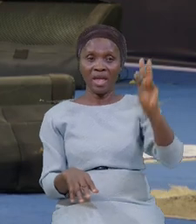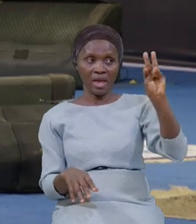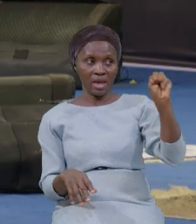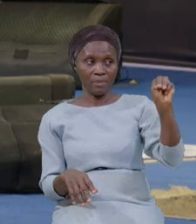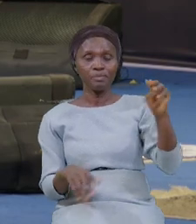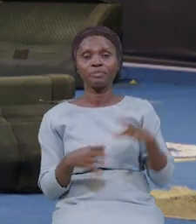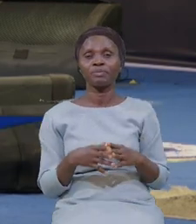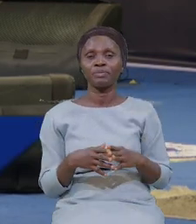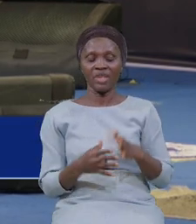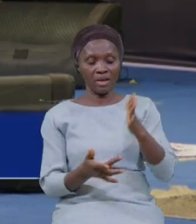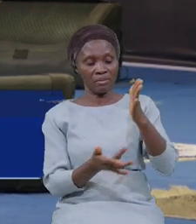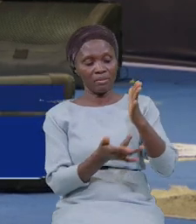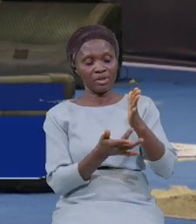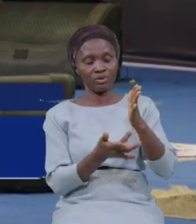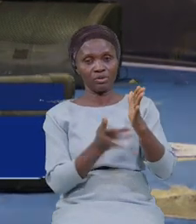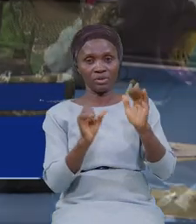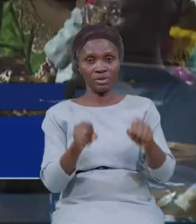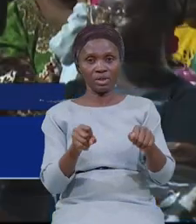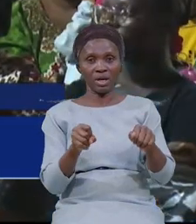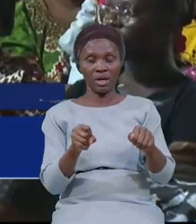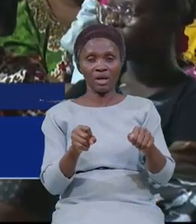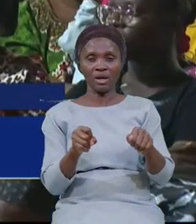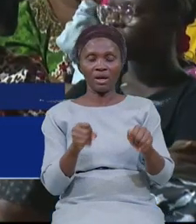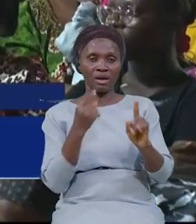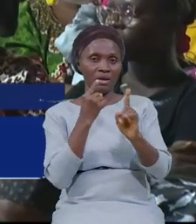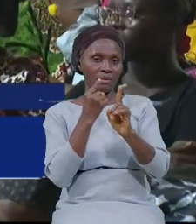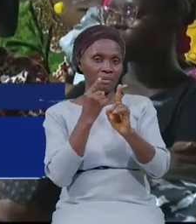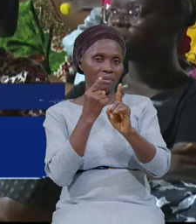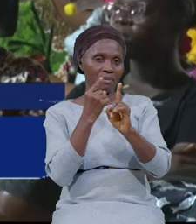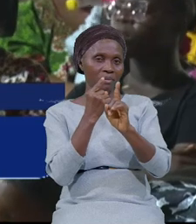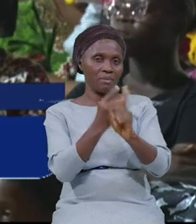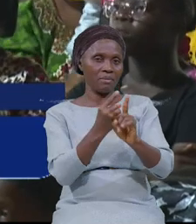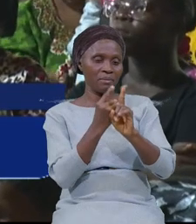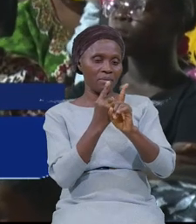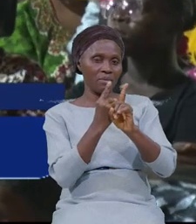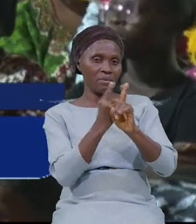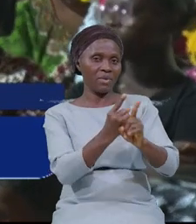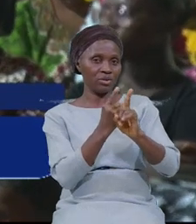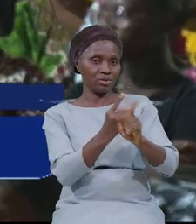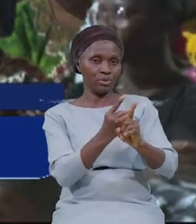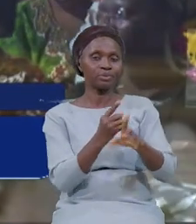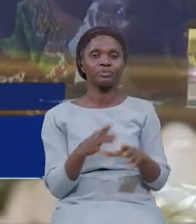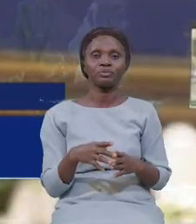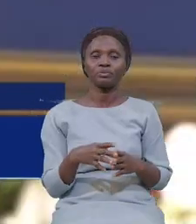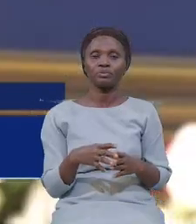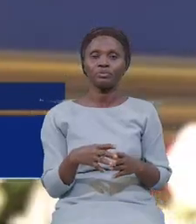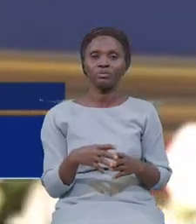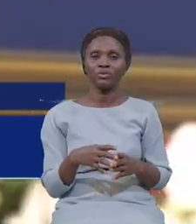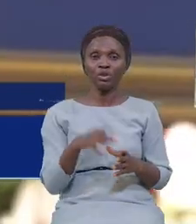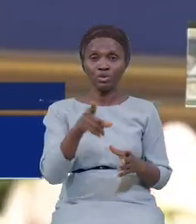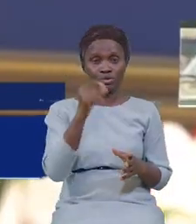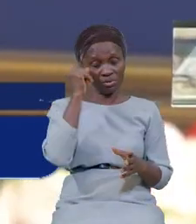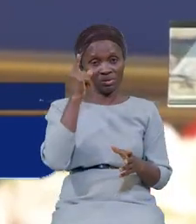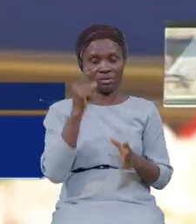mentor, a methodical mentor. When you have a child, you understand, God gave